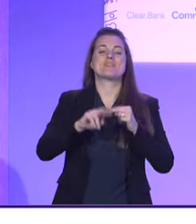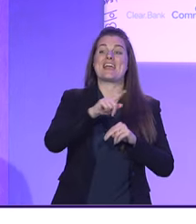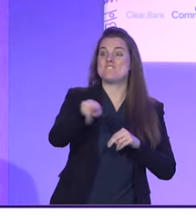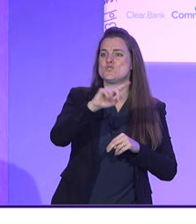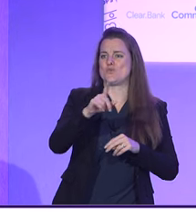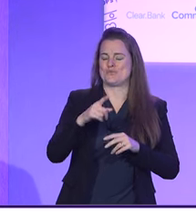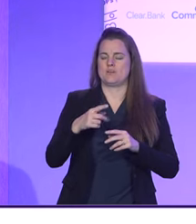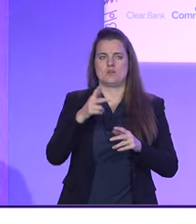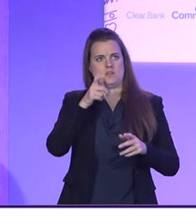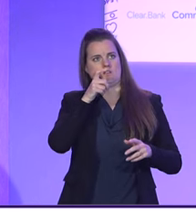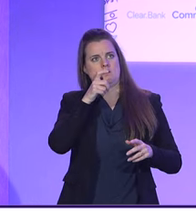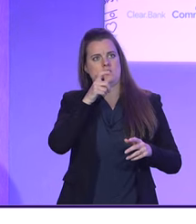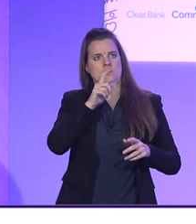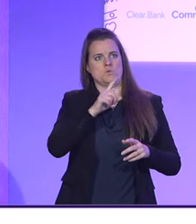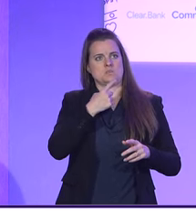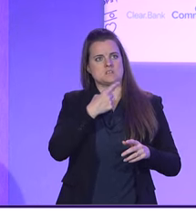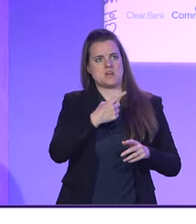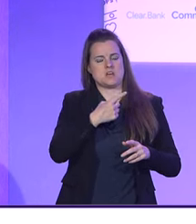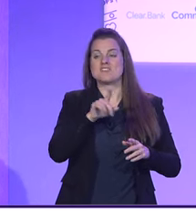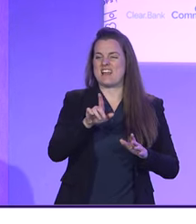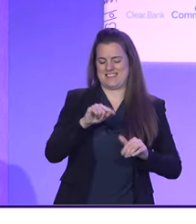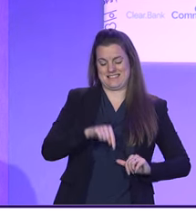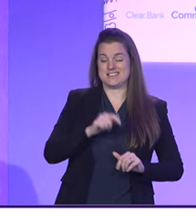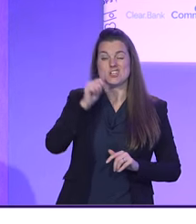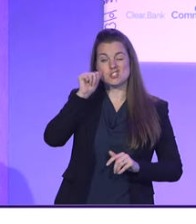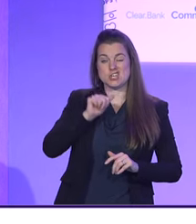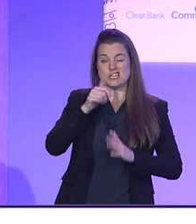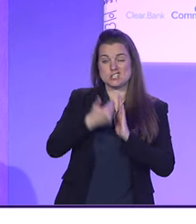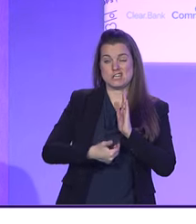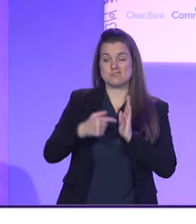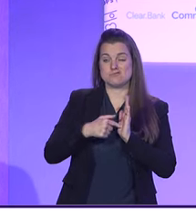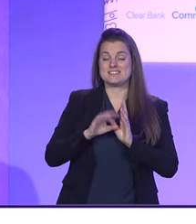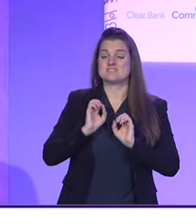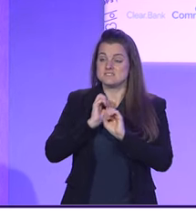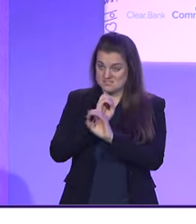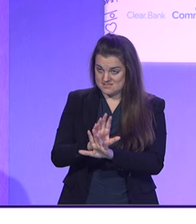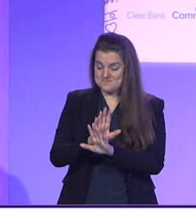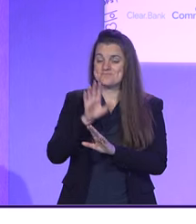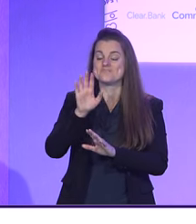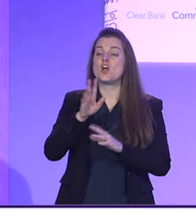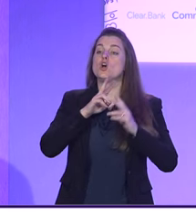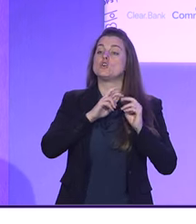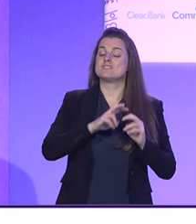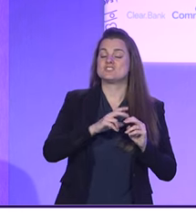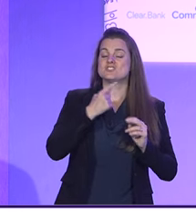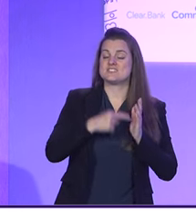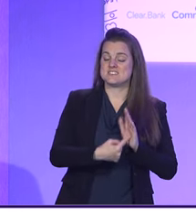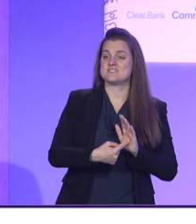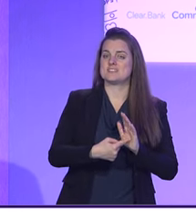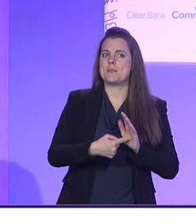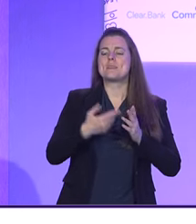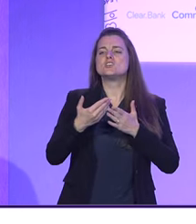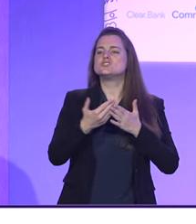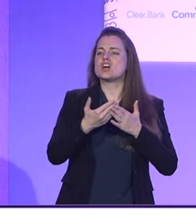your cheat sheet. Just put some time and effort into training. Kind of studies and education they get quite complicated